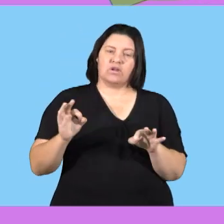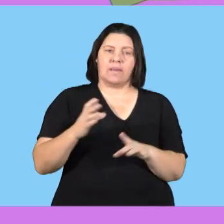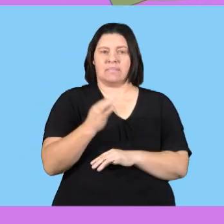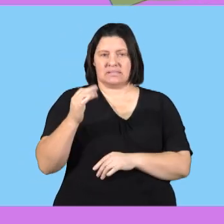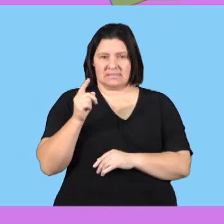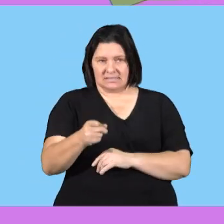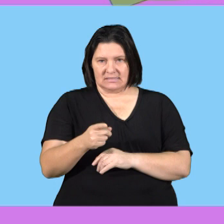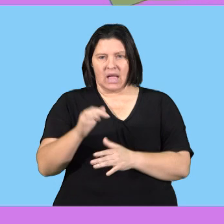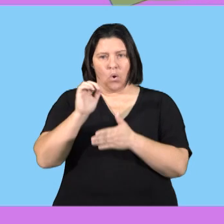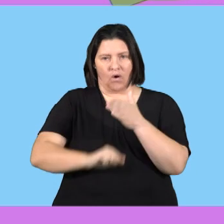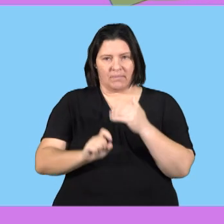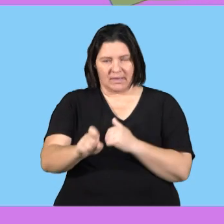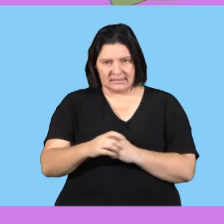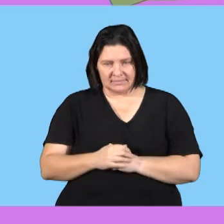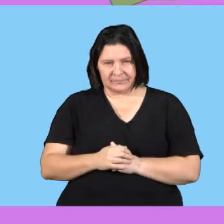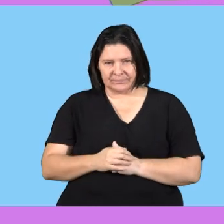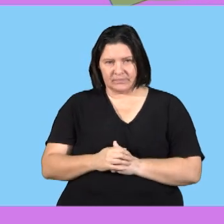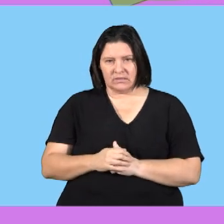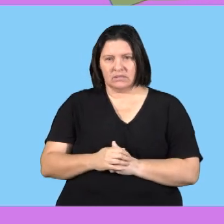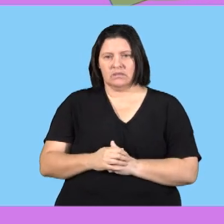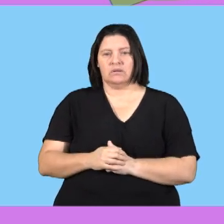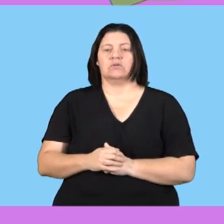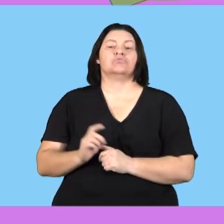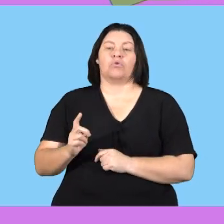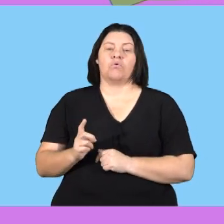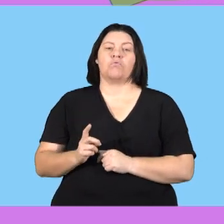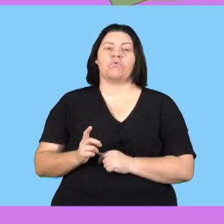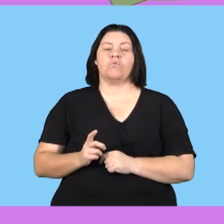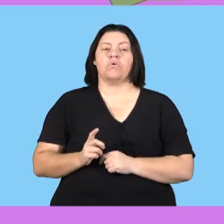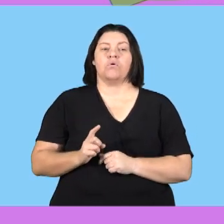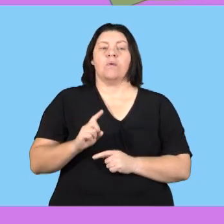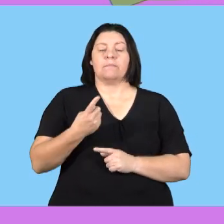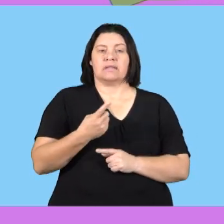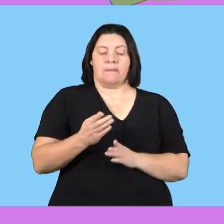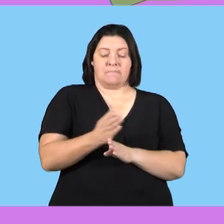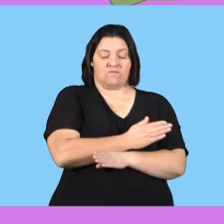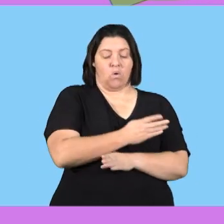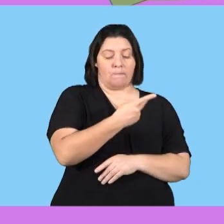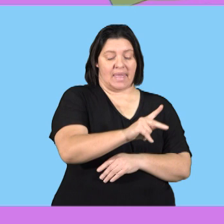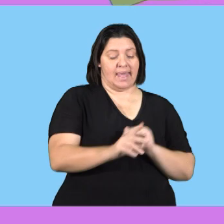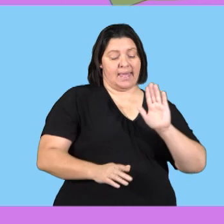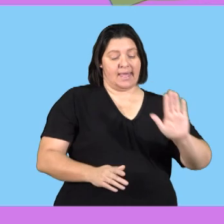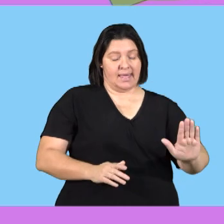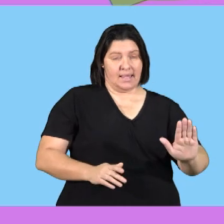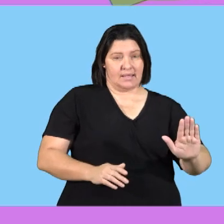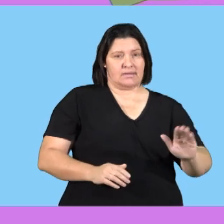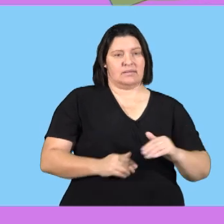minutes must be subtracted. Okay, so let's quickly look. I'll look at the first one. That will be my prepaid.